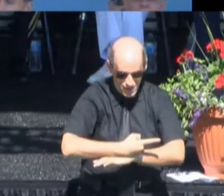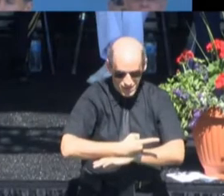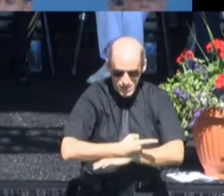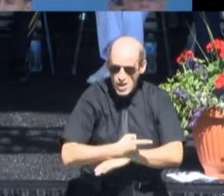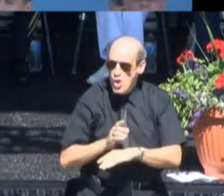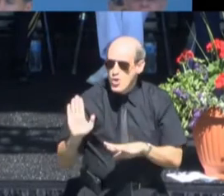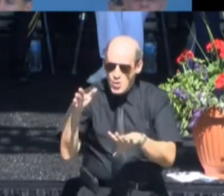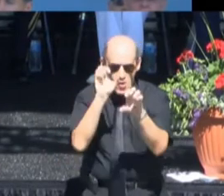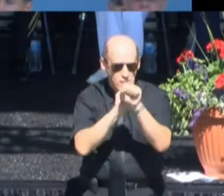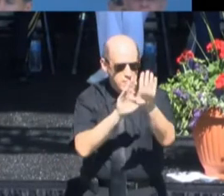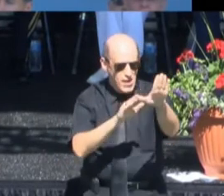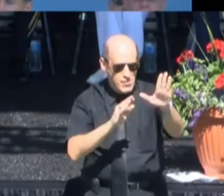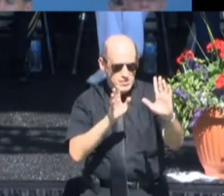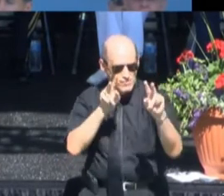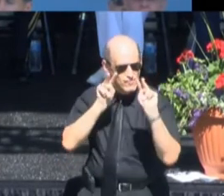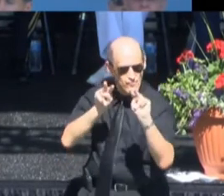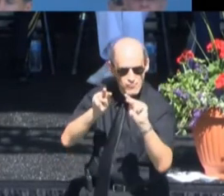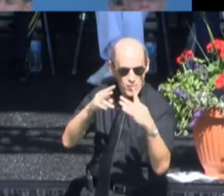Your mountain is waiting.